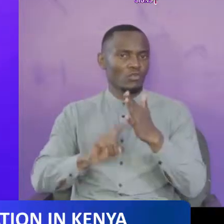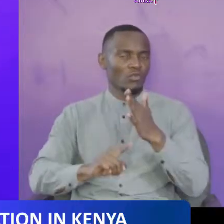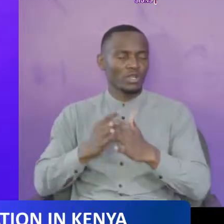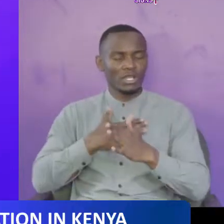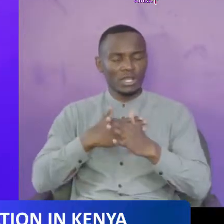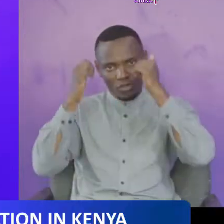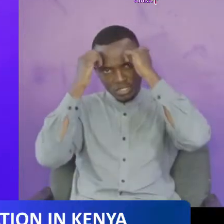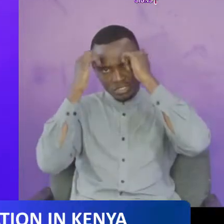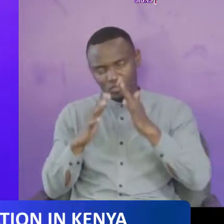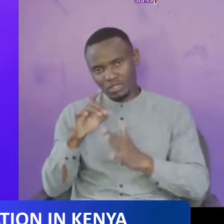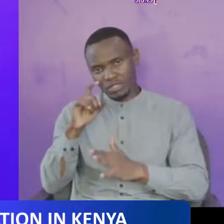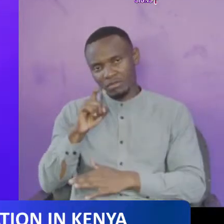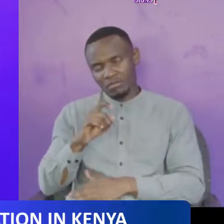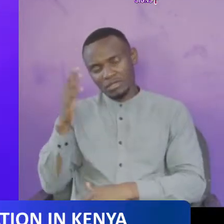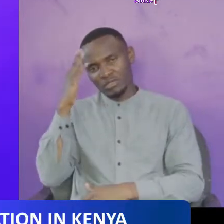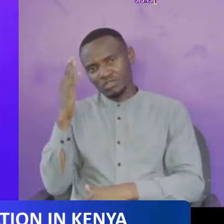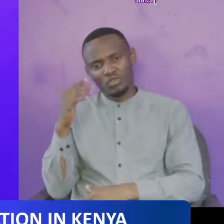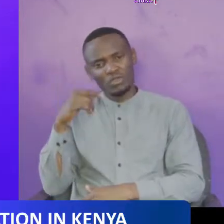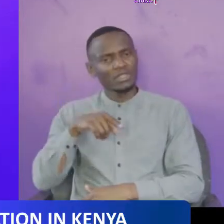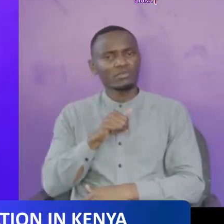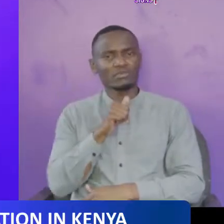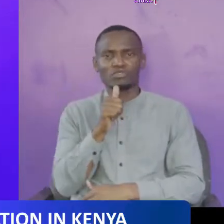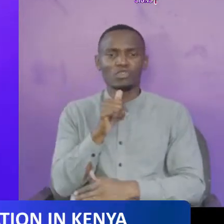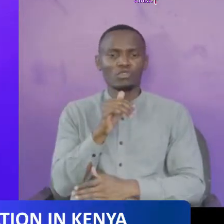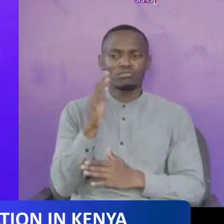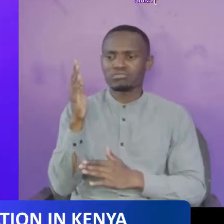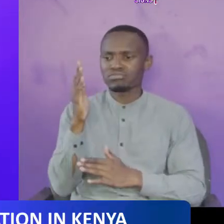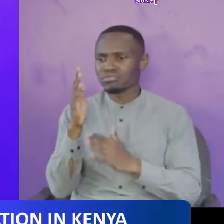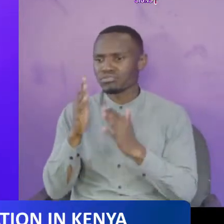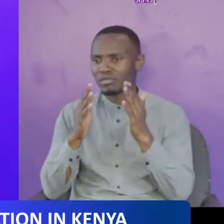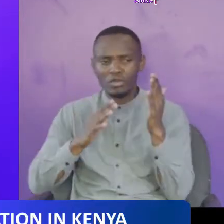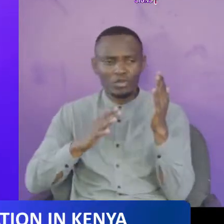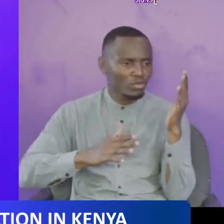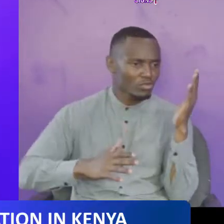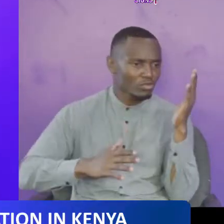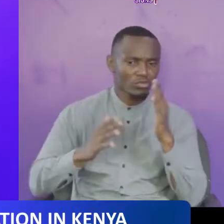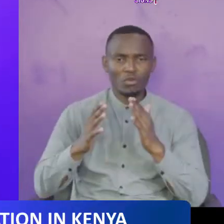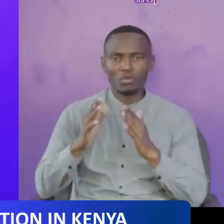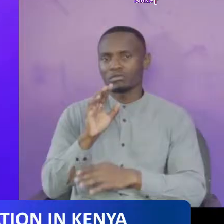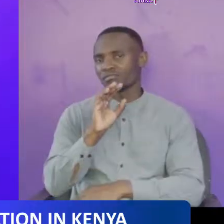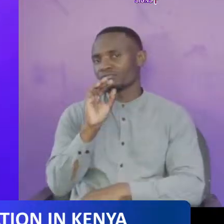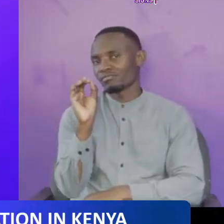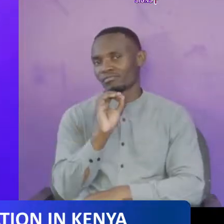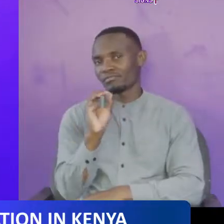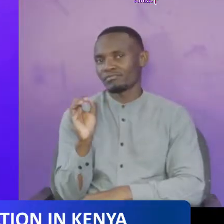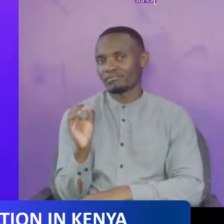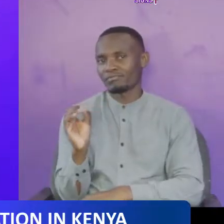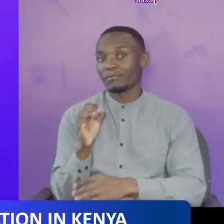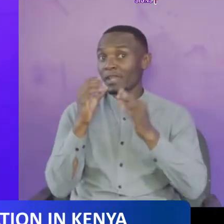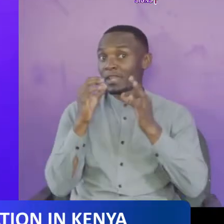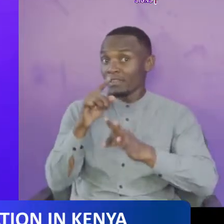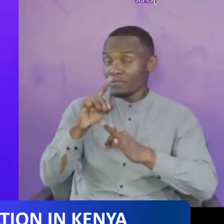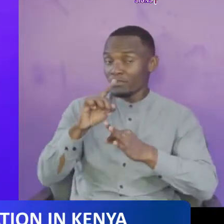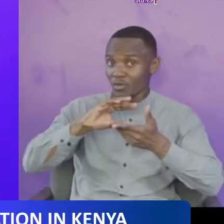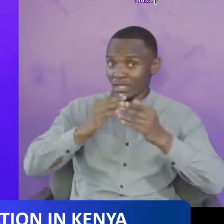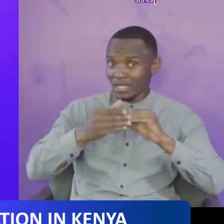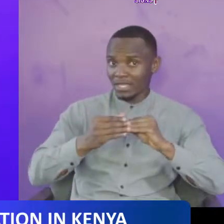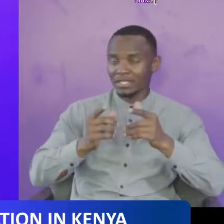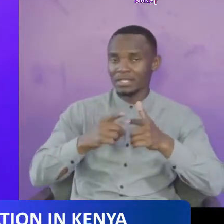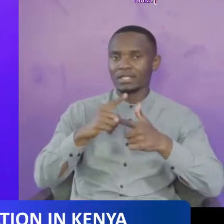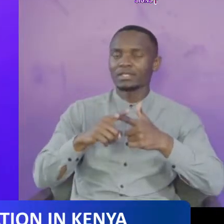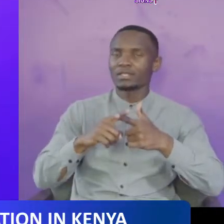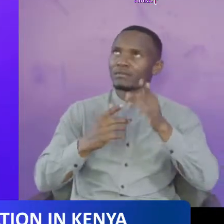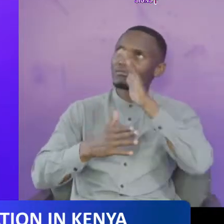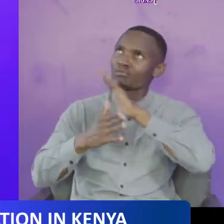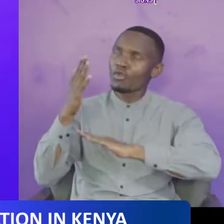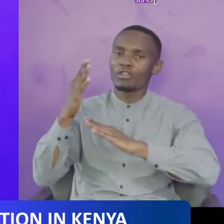not a robot. When you are created, you're created in the image and likeness of God, and there's a purpose that He wants for your